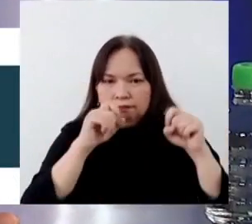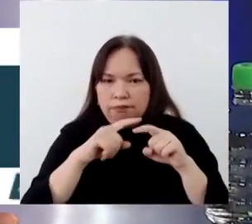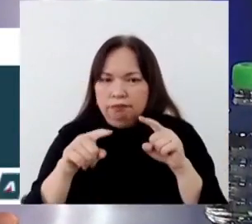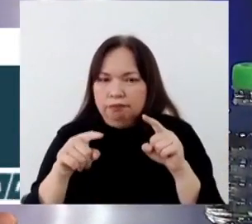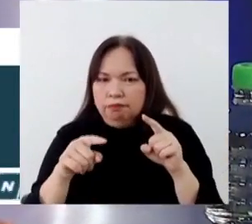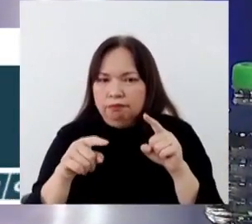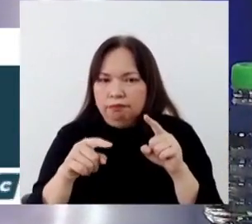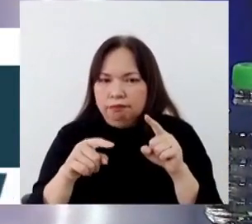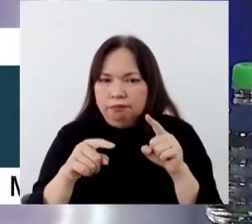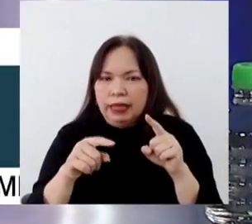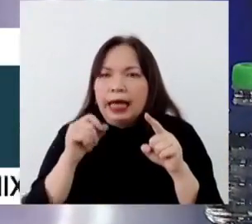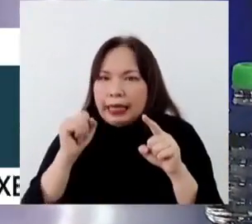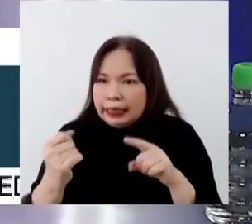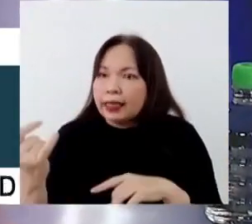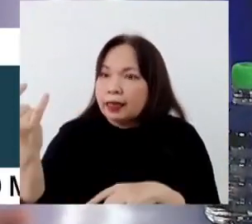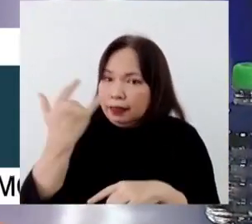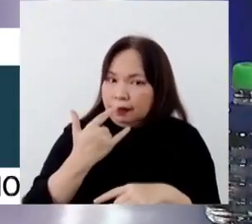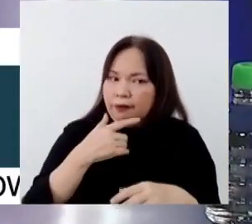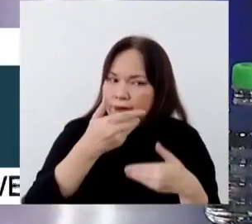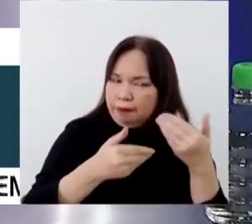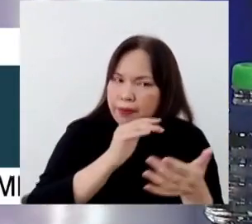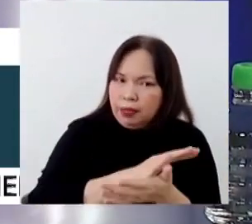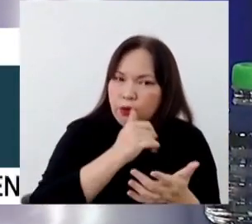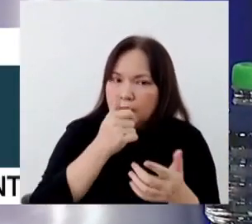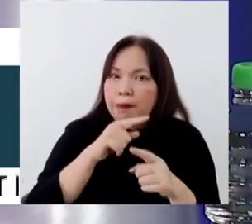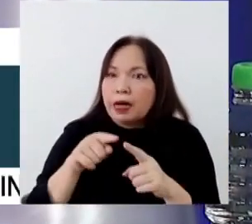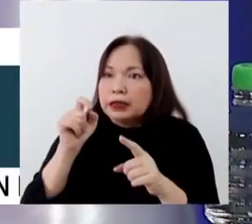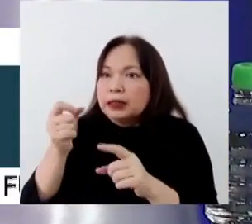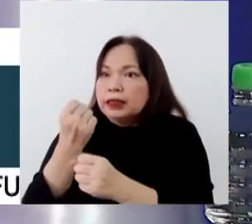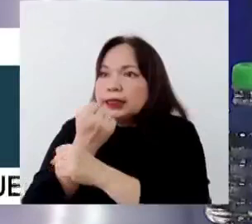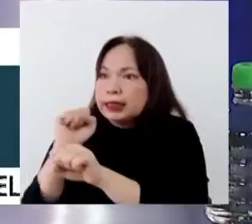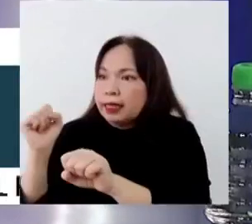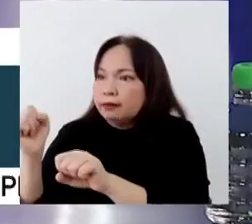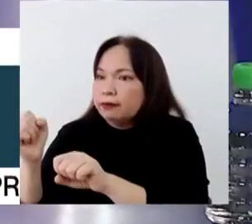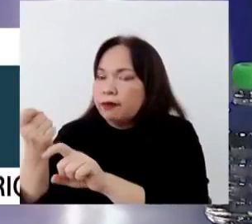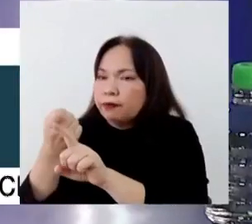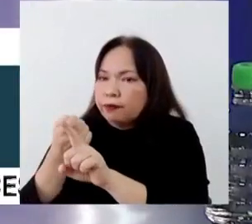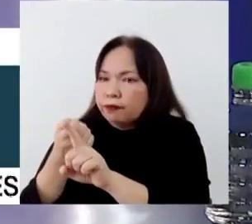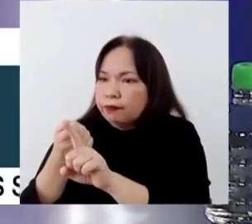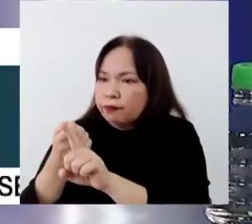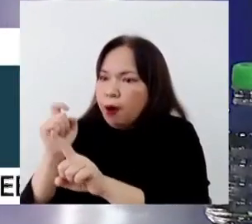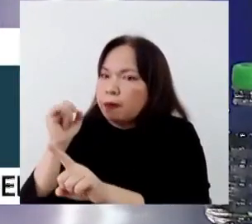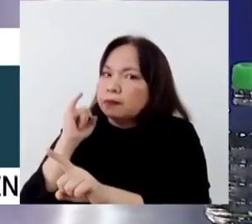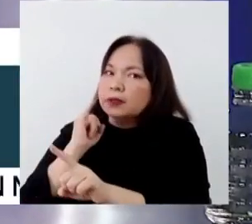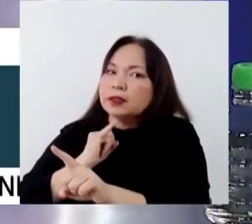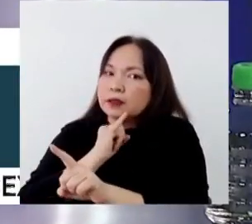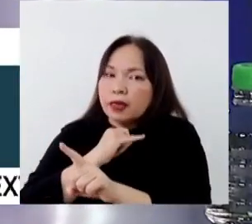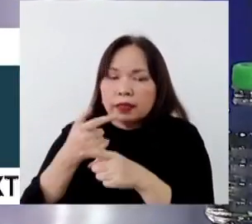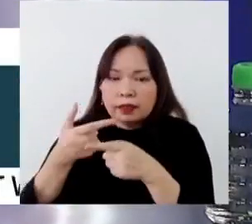Egypt, safe entry to Egypt. But we're working on that in full accordance with the instructions of the President.